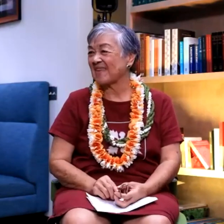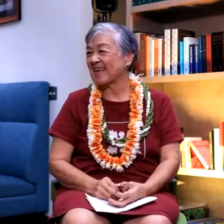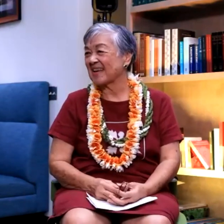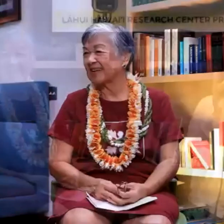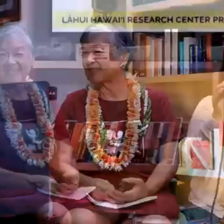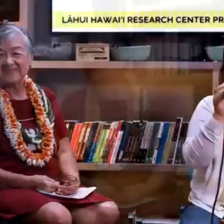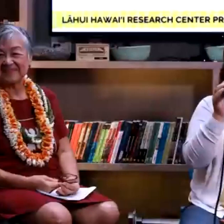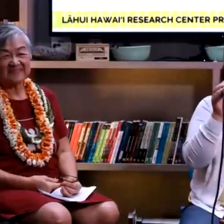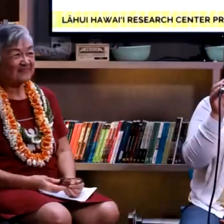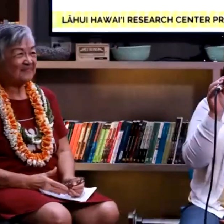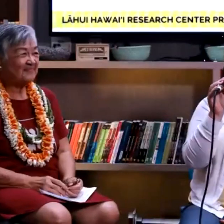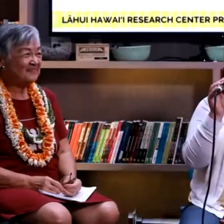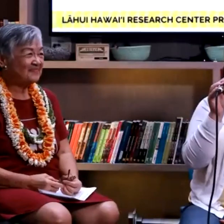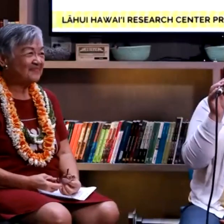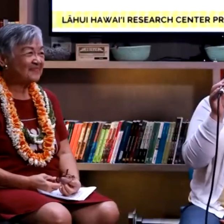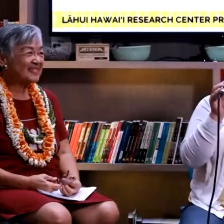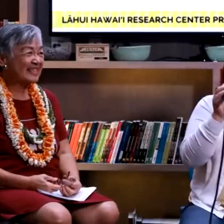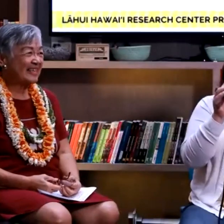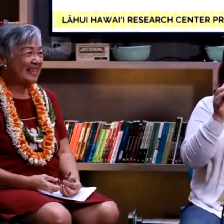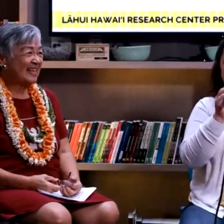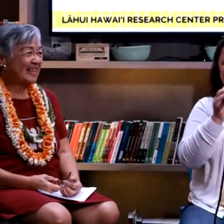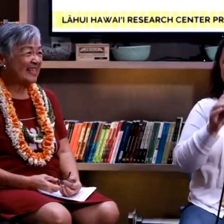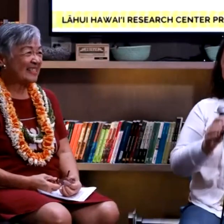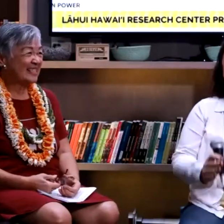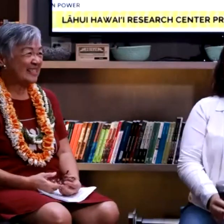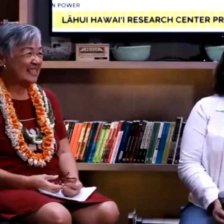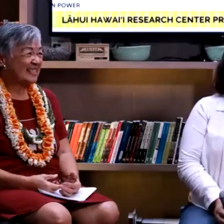Any other questions? Those were great questions. Yes, come.